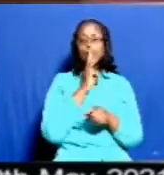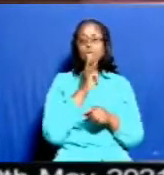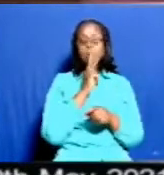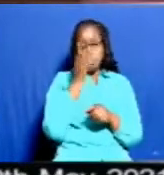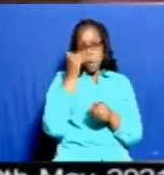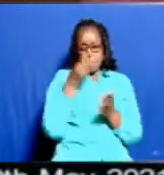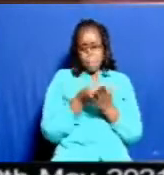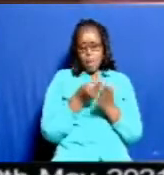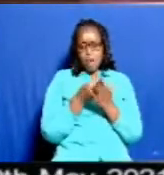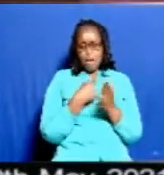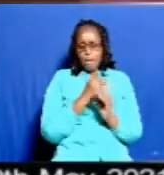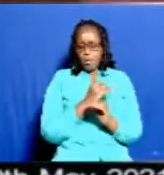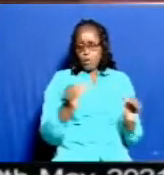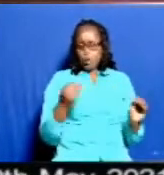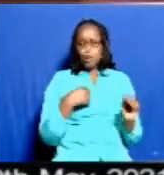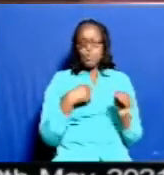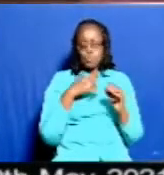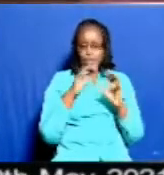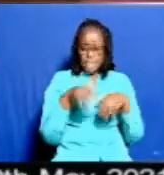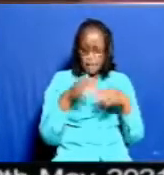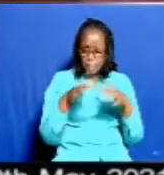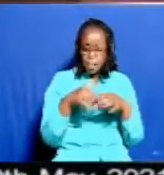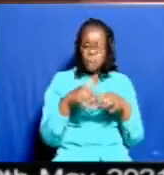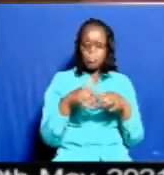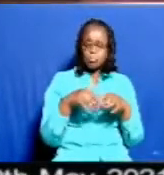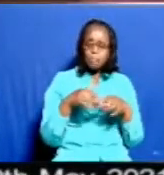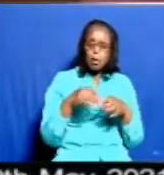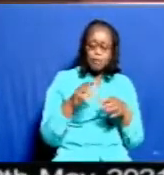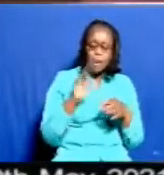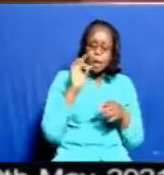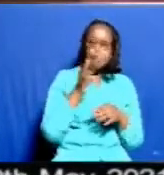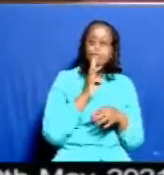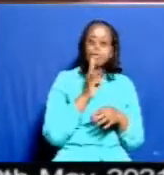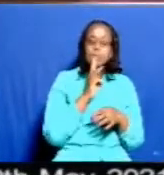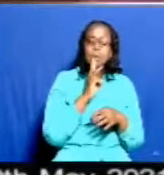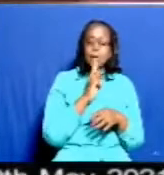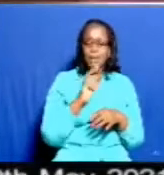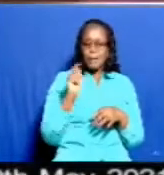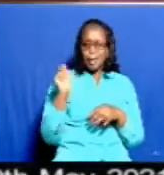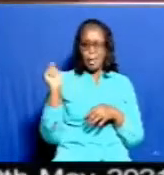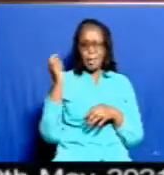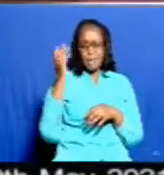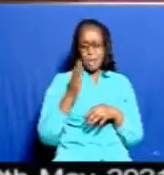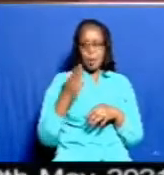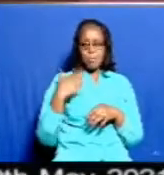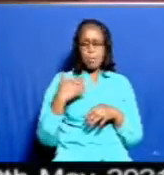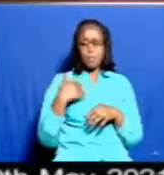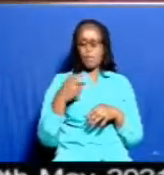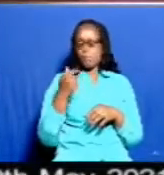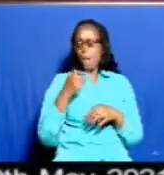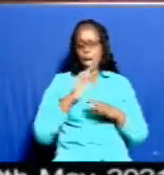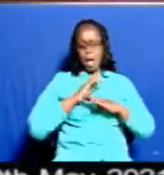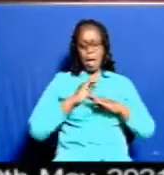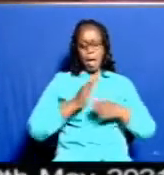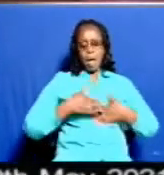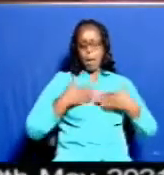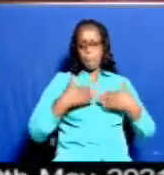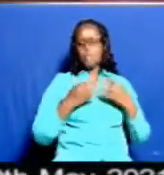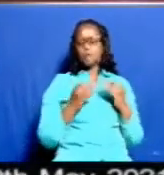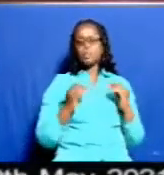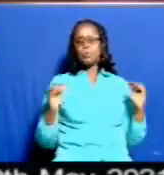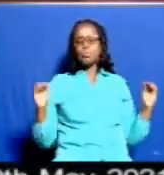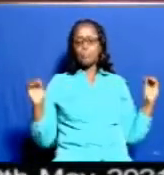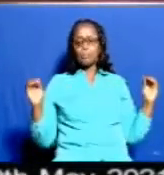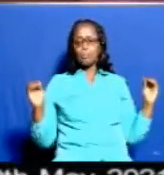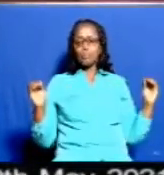even to dig a bowl. You find that Kenyans are not happy with what we are doing as registrars or those who represent